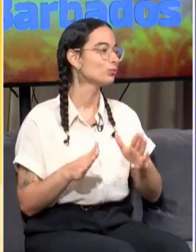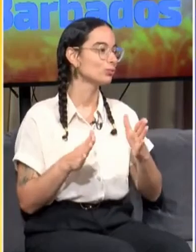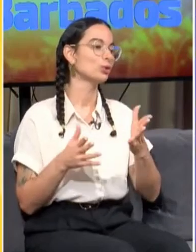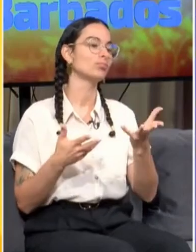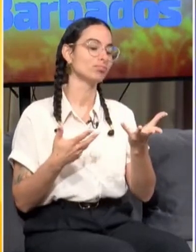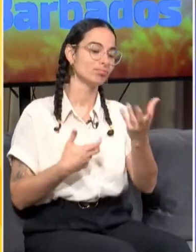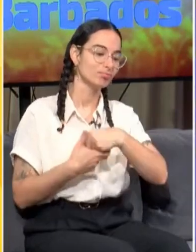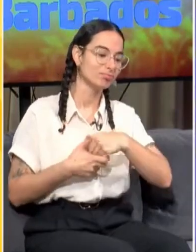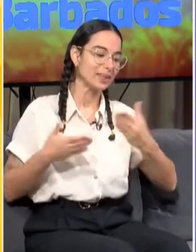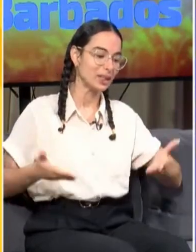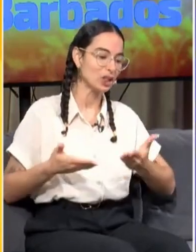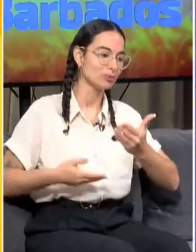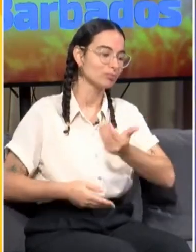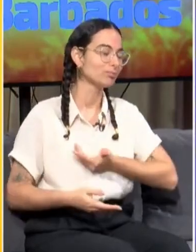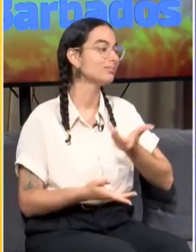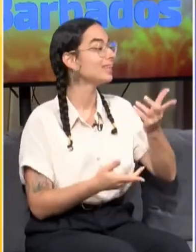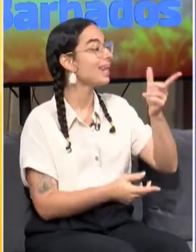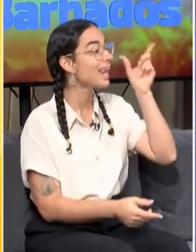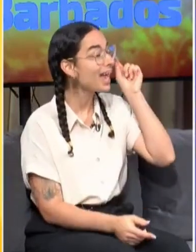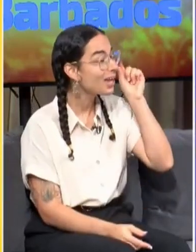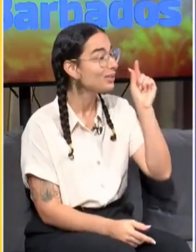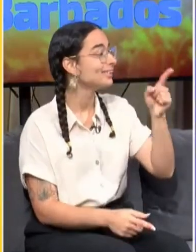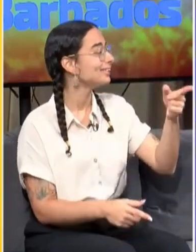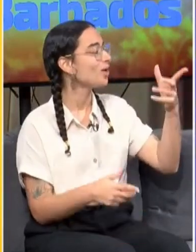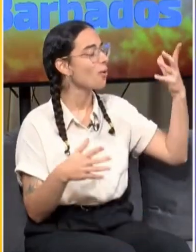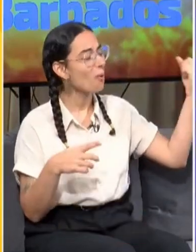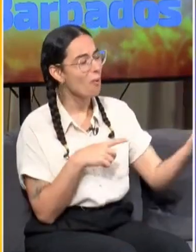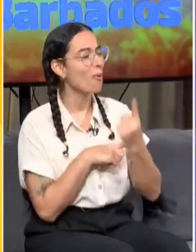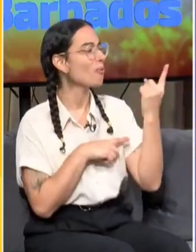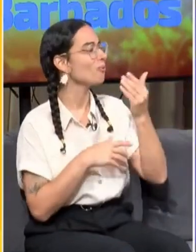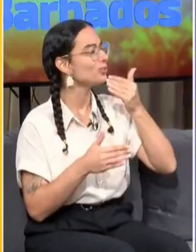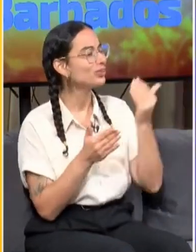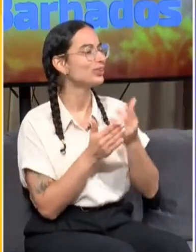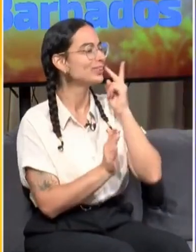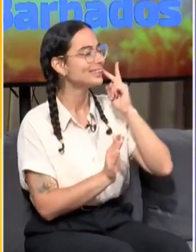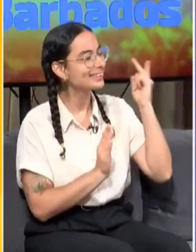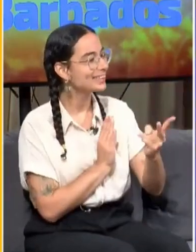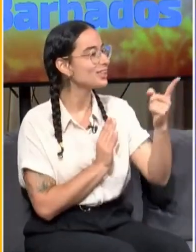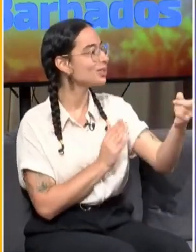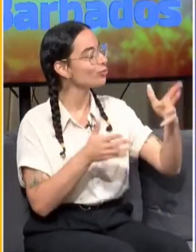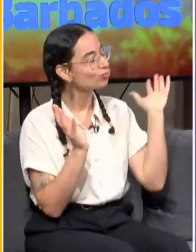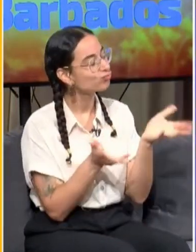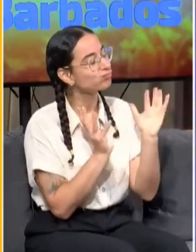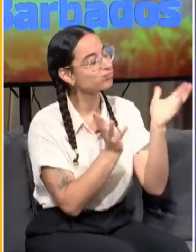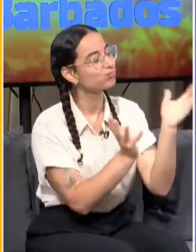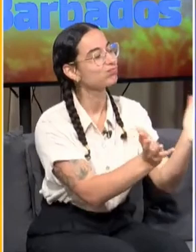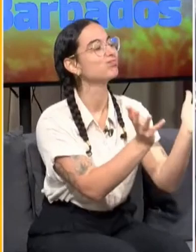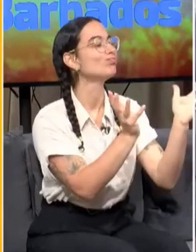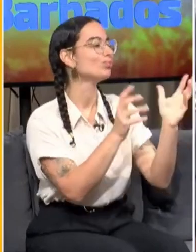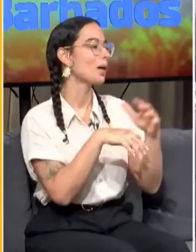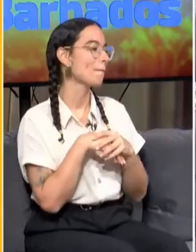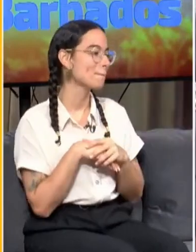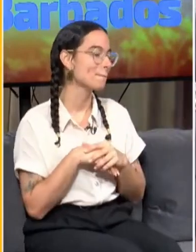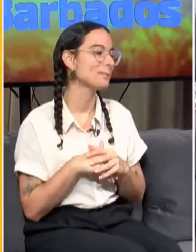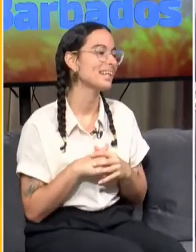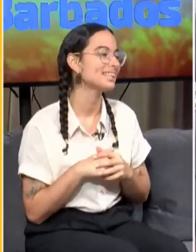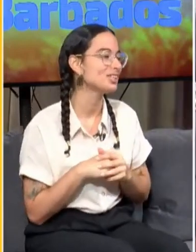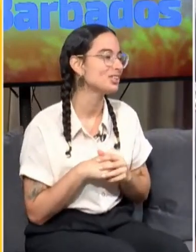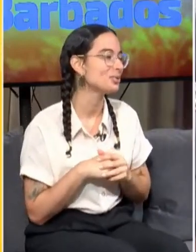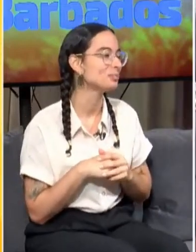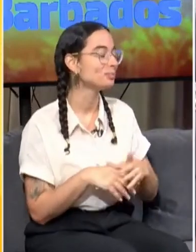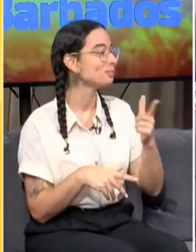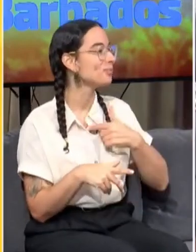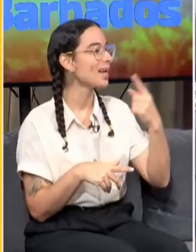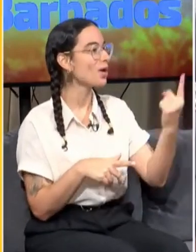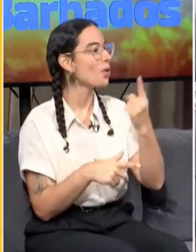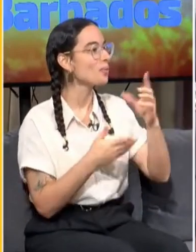Lionel, always good to see you, always good to chat with you as well. And I always learn something